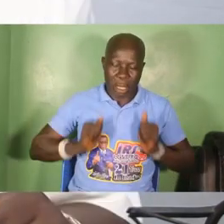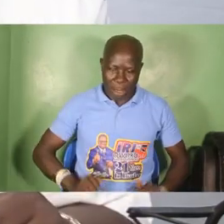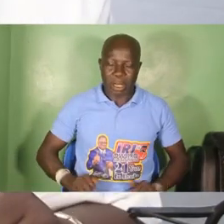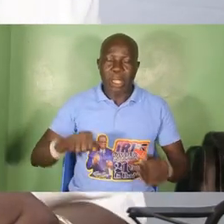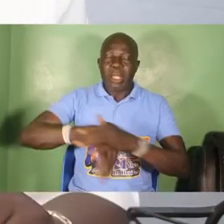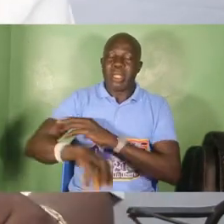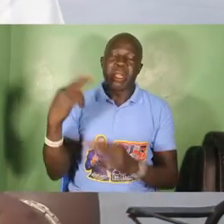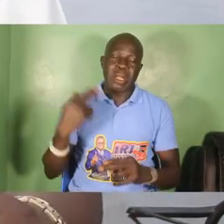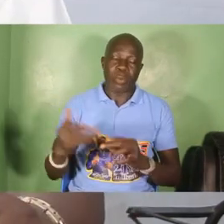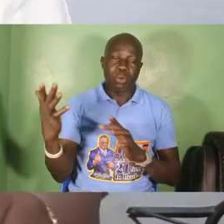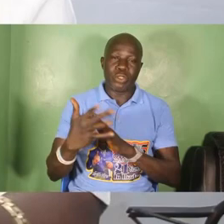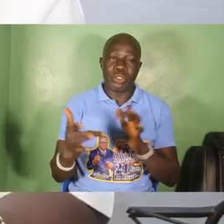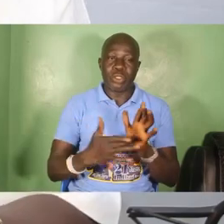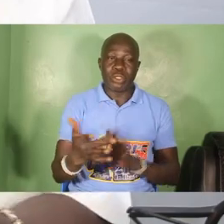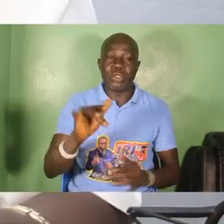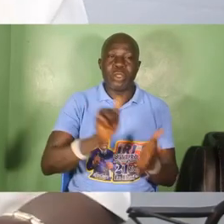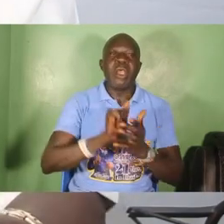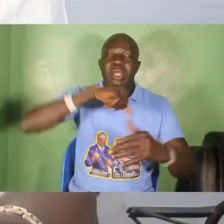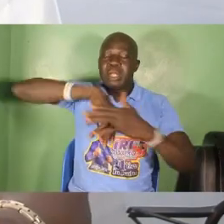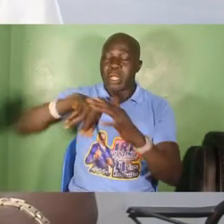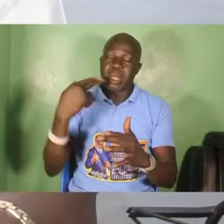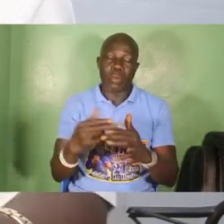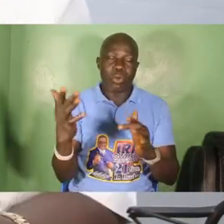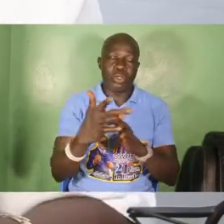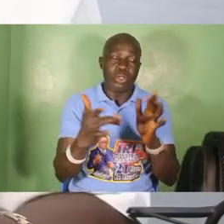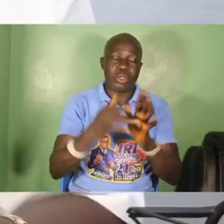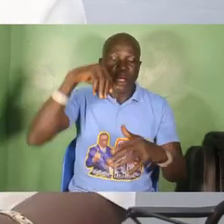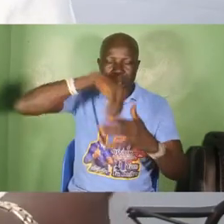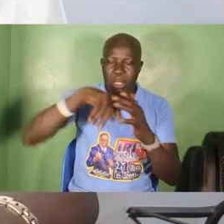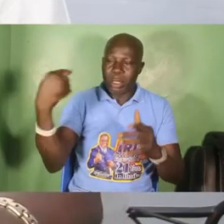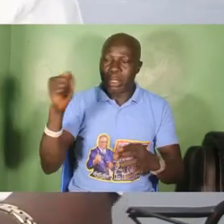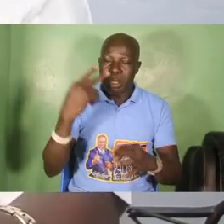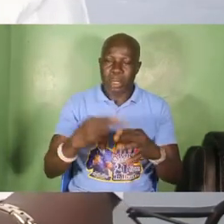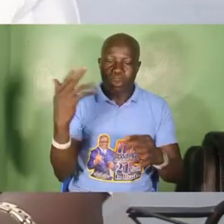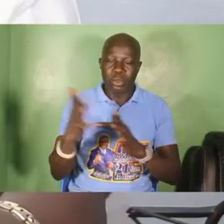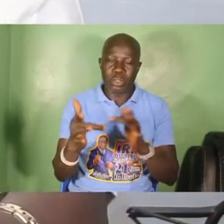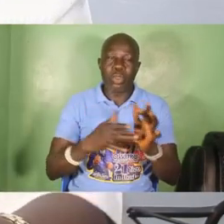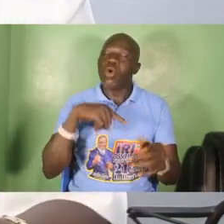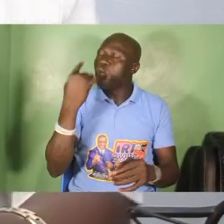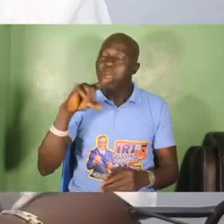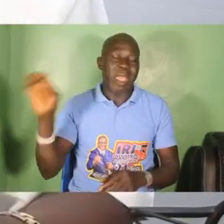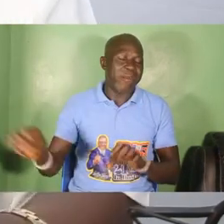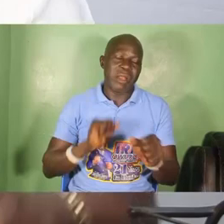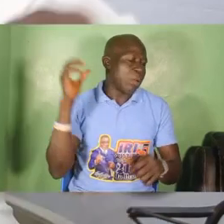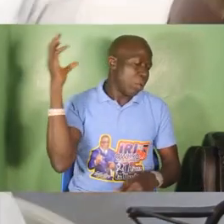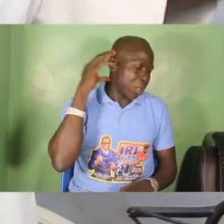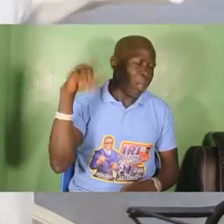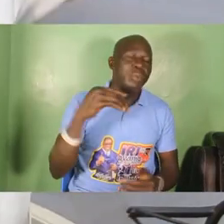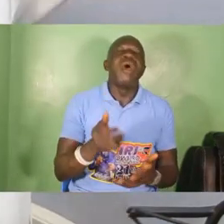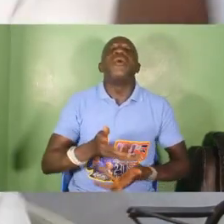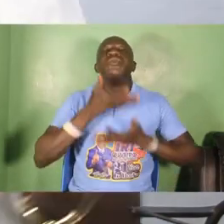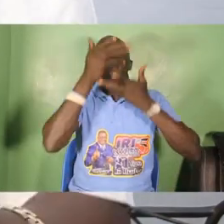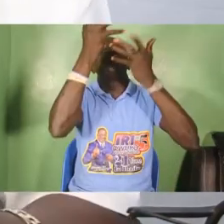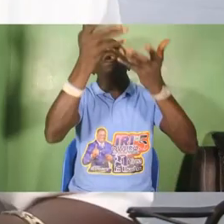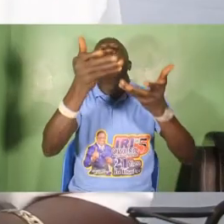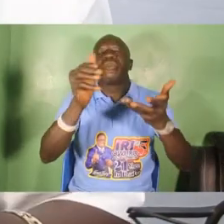of my banu la yi kasa in the name of Jesus ejiribi no fa in the name of Jesus in the name of Jesus Christ when never bomb me and keep me